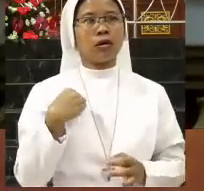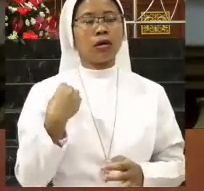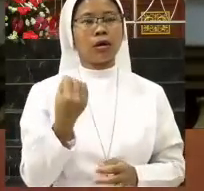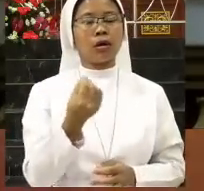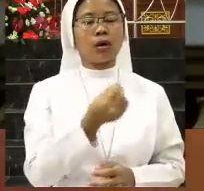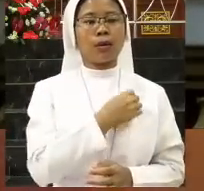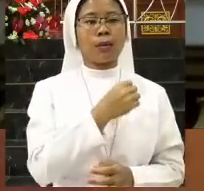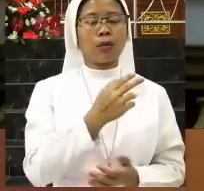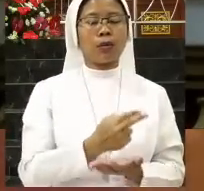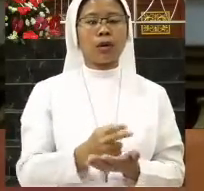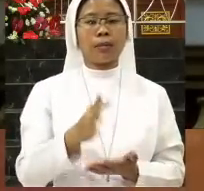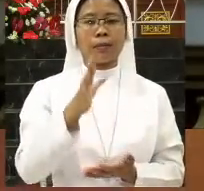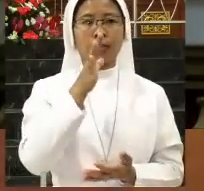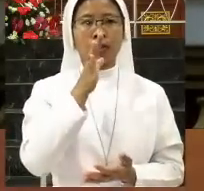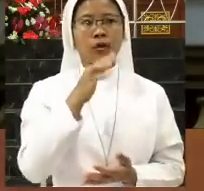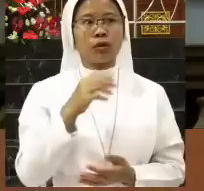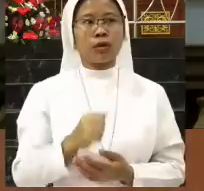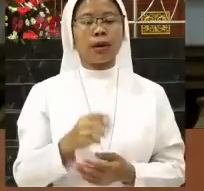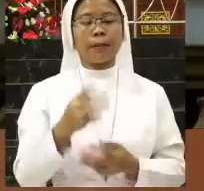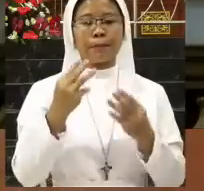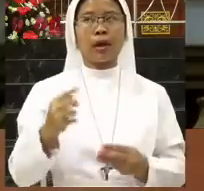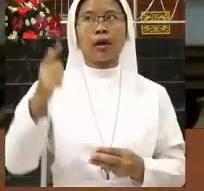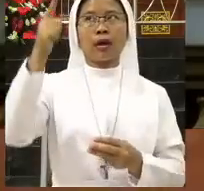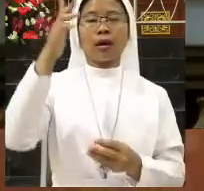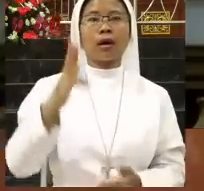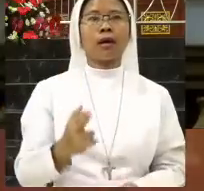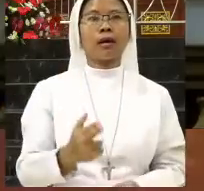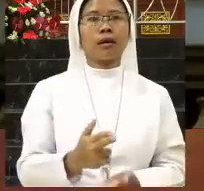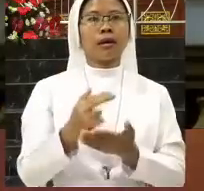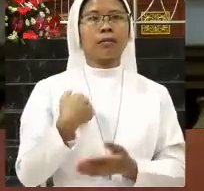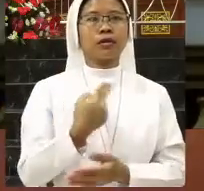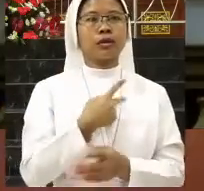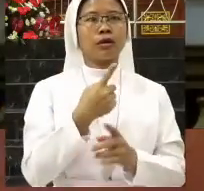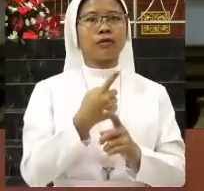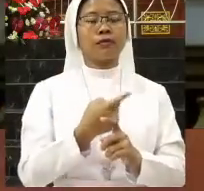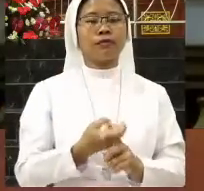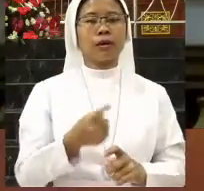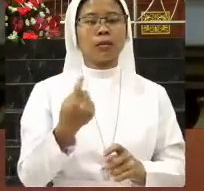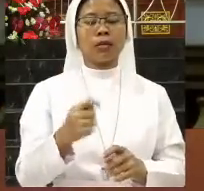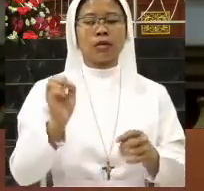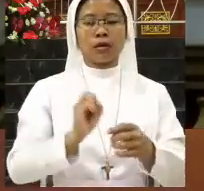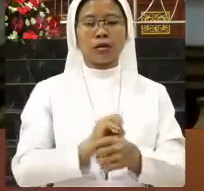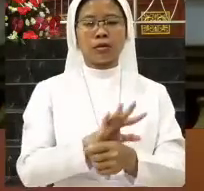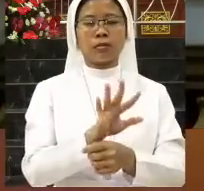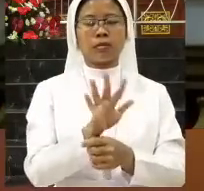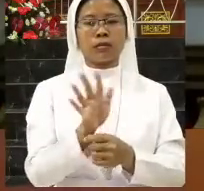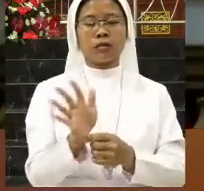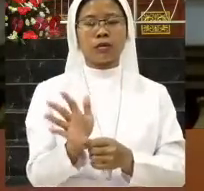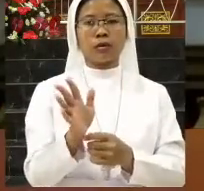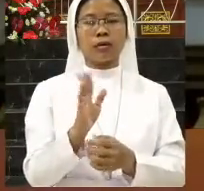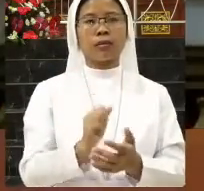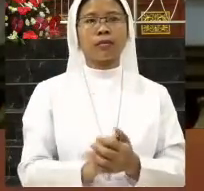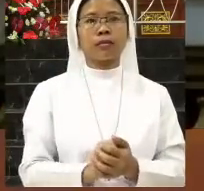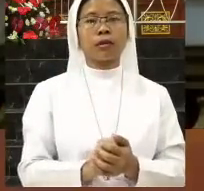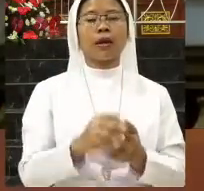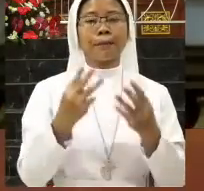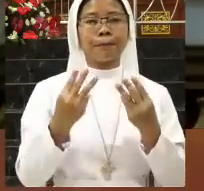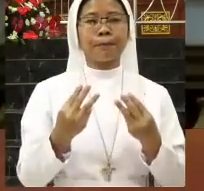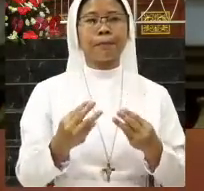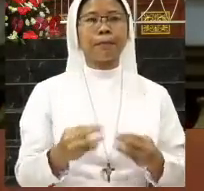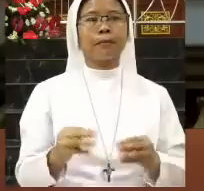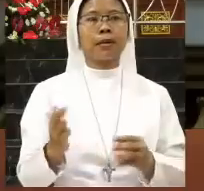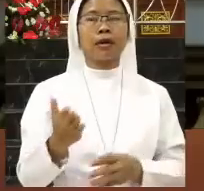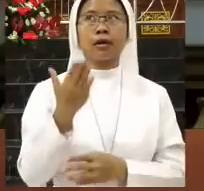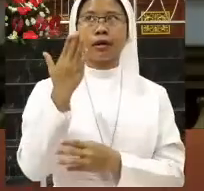Ina, may God deliver us from the scourge of COVID-19 pandemic. May He